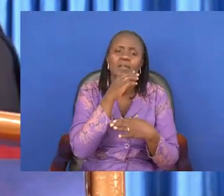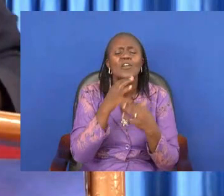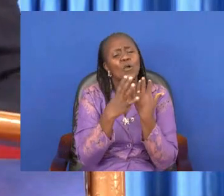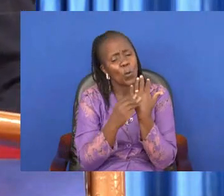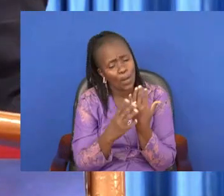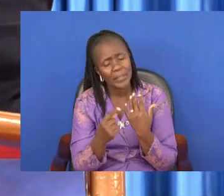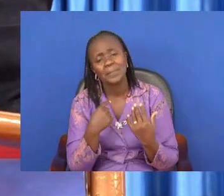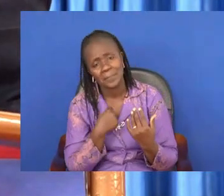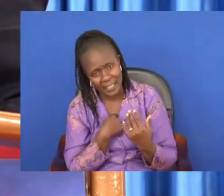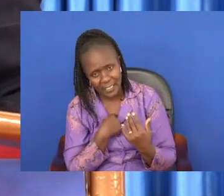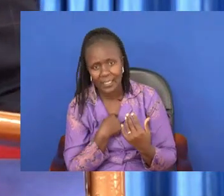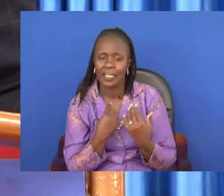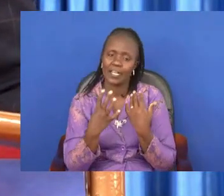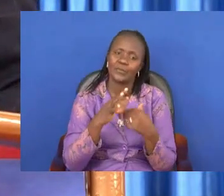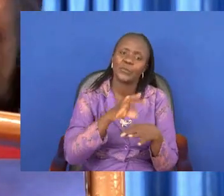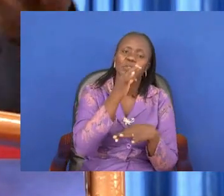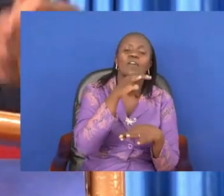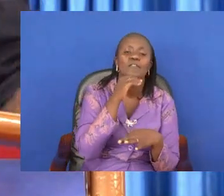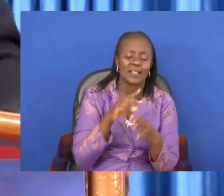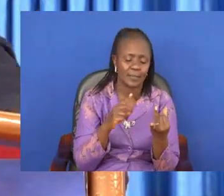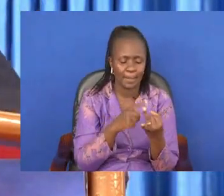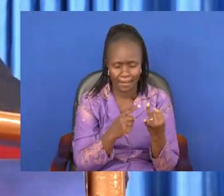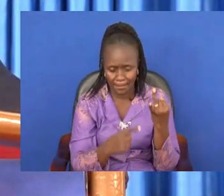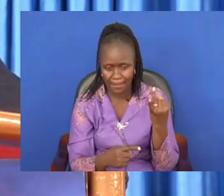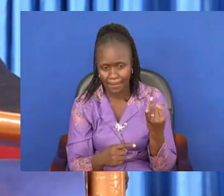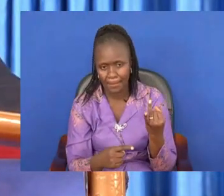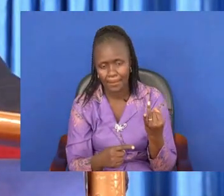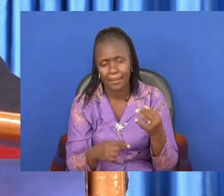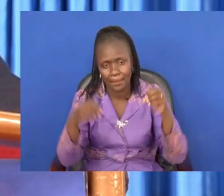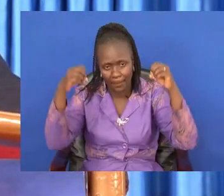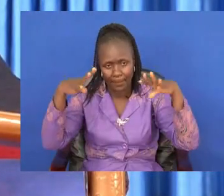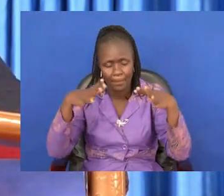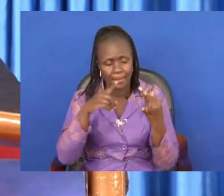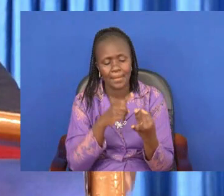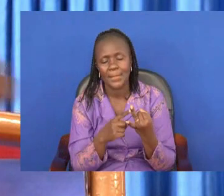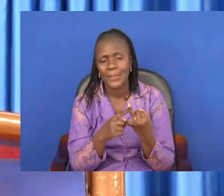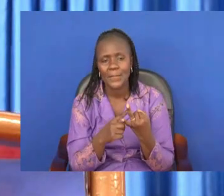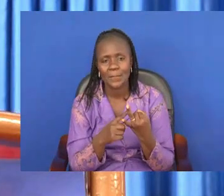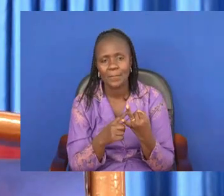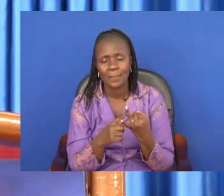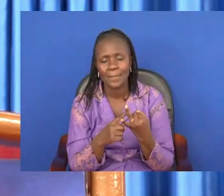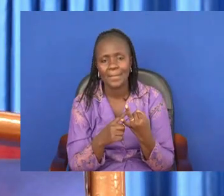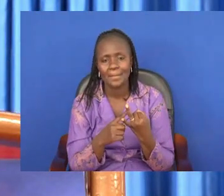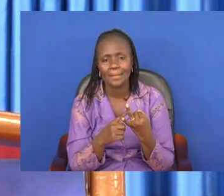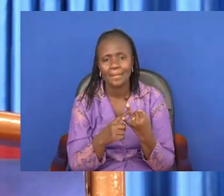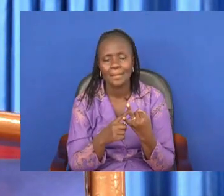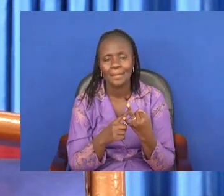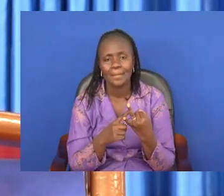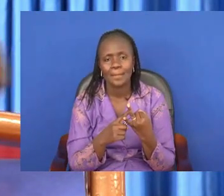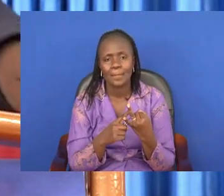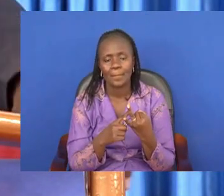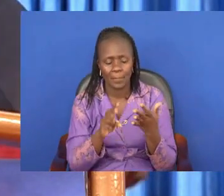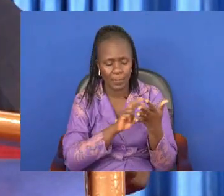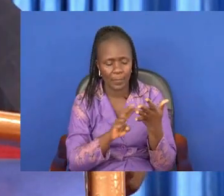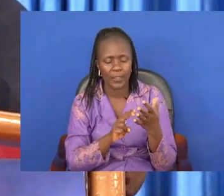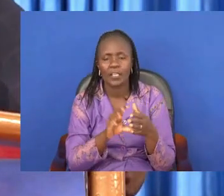Imitate me because I am your spiritual father. The second thing that comes out very clearly from that passage you have read, if